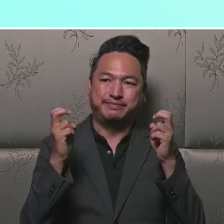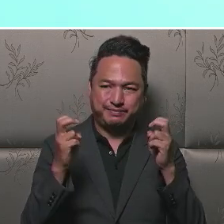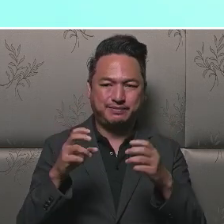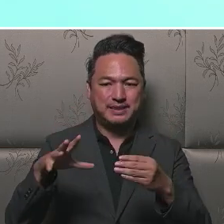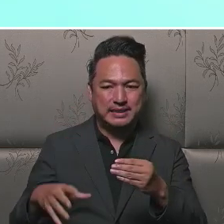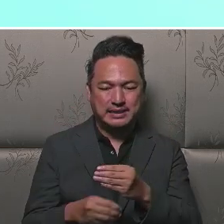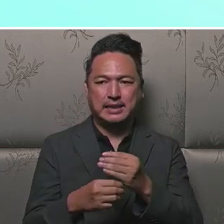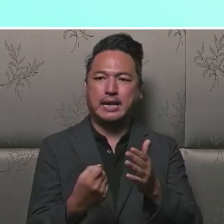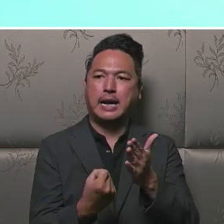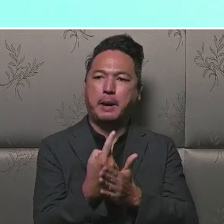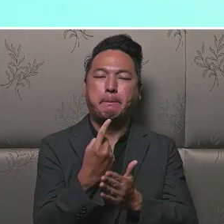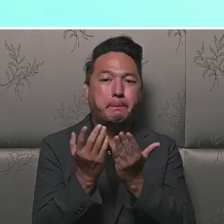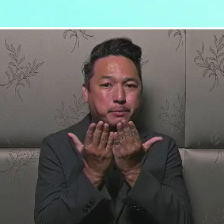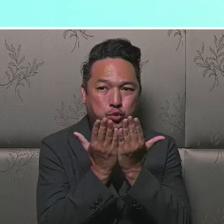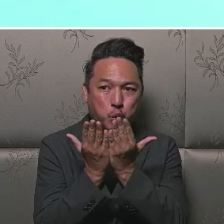gaps.